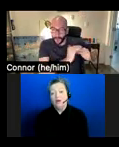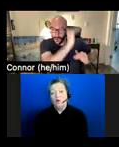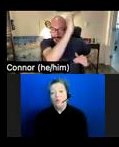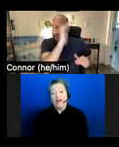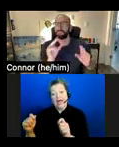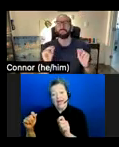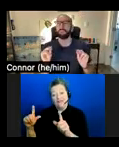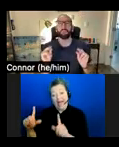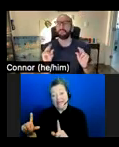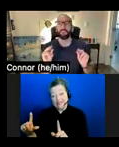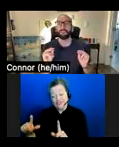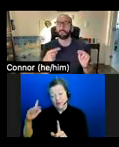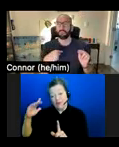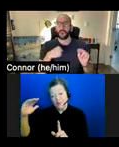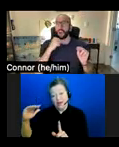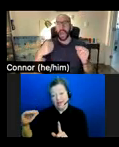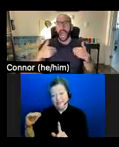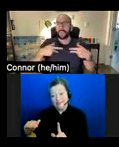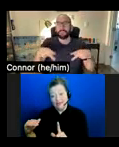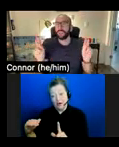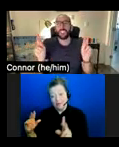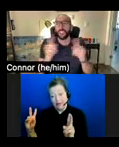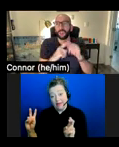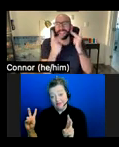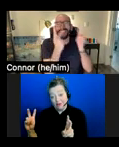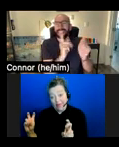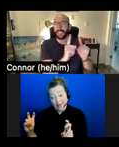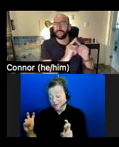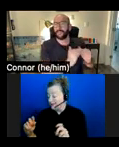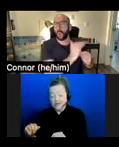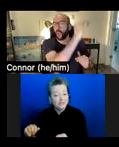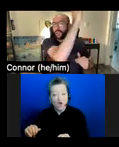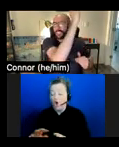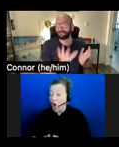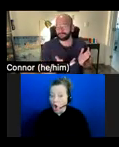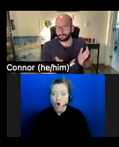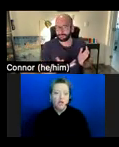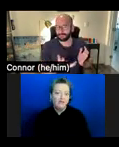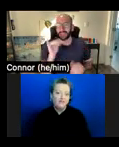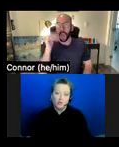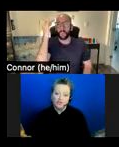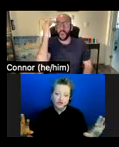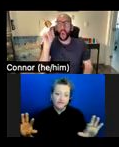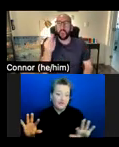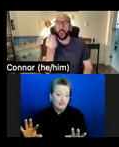Now, what I have access to and what I see on my elevator panel is not all of the floors that are available in